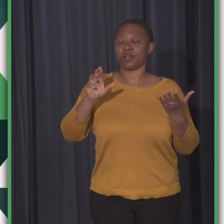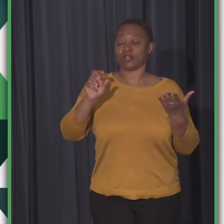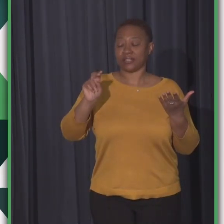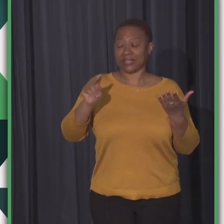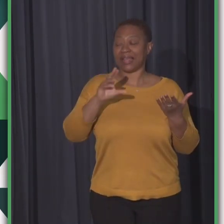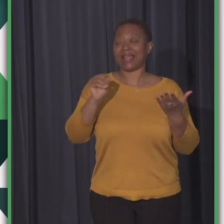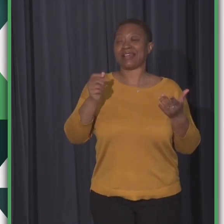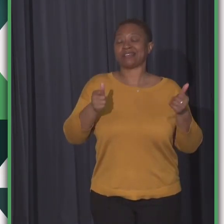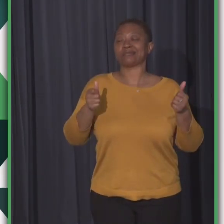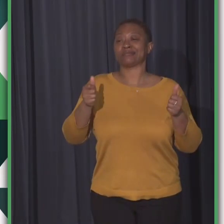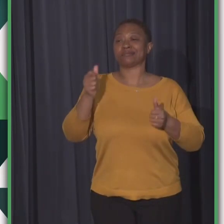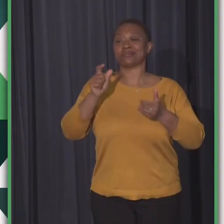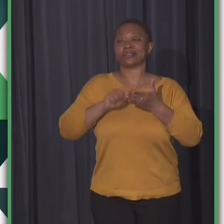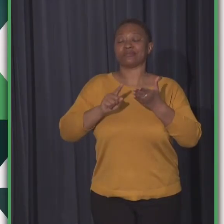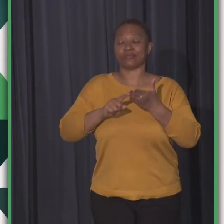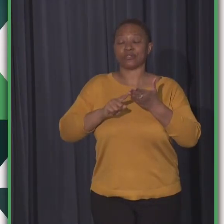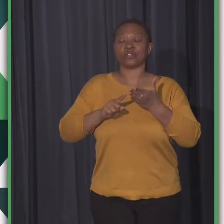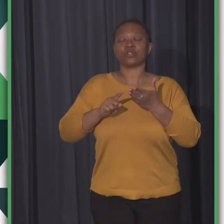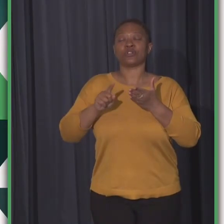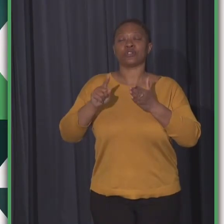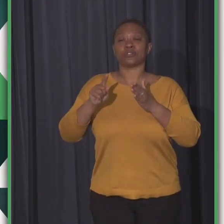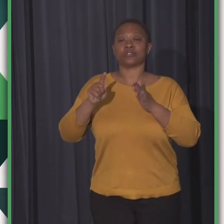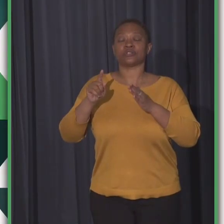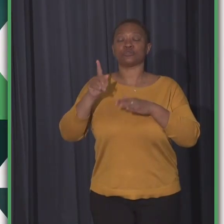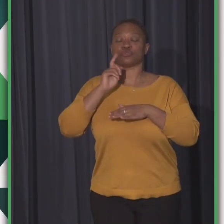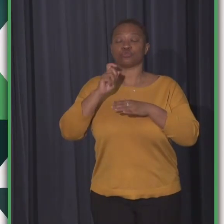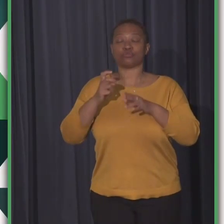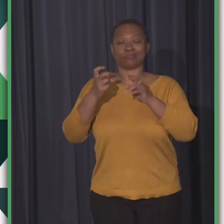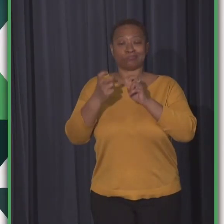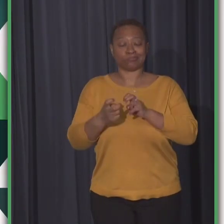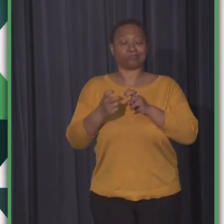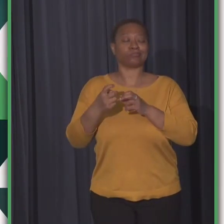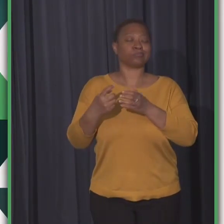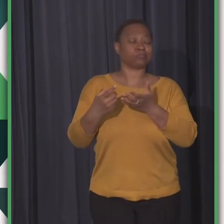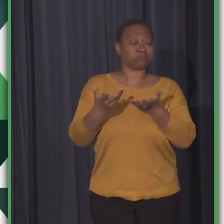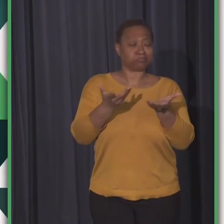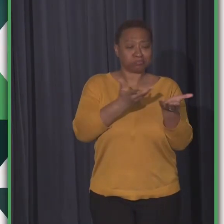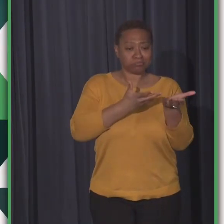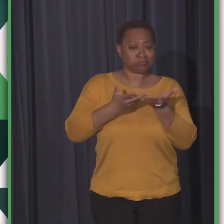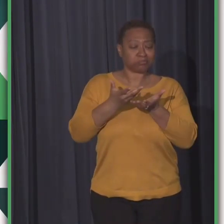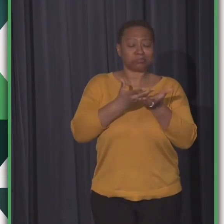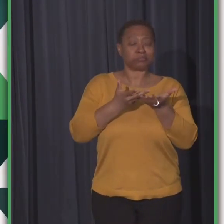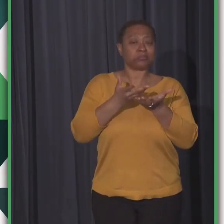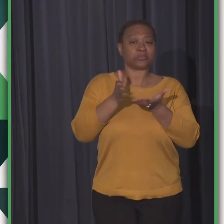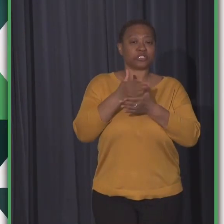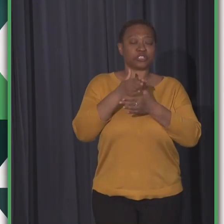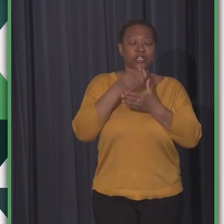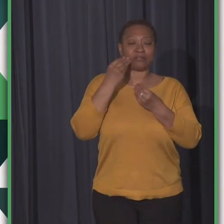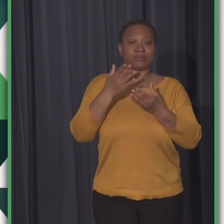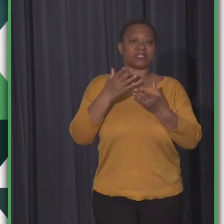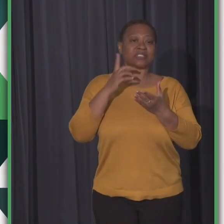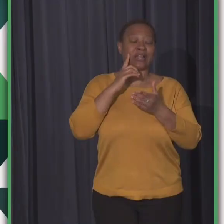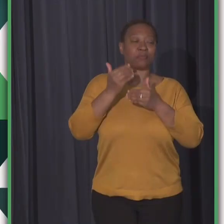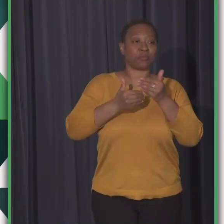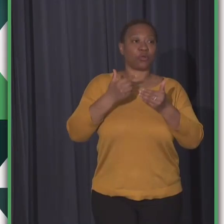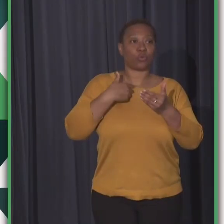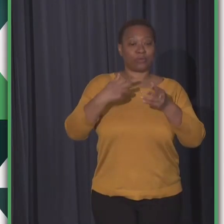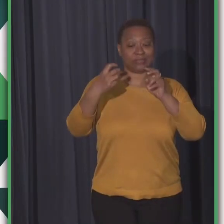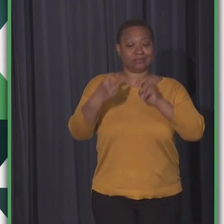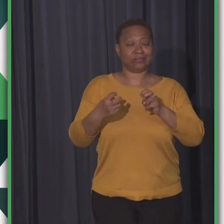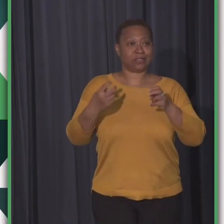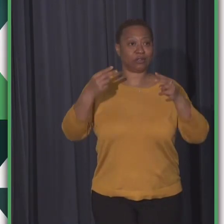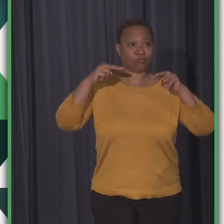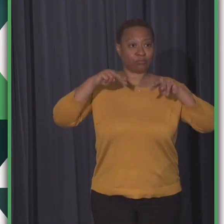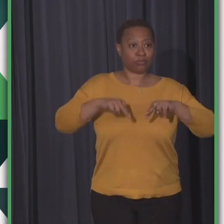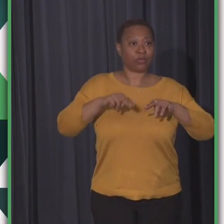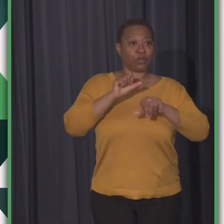to sit down, compare our numbers, analyze each other's processes. One of the things that we've noticed that when we sit down together and we look at the work that each